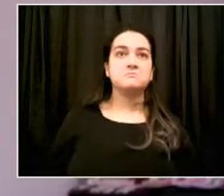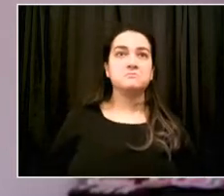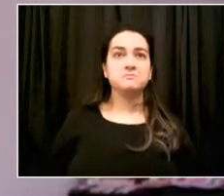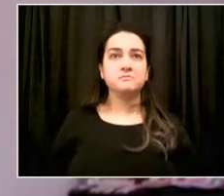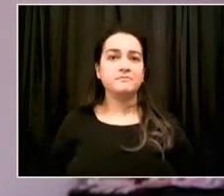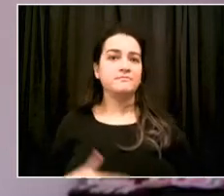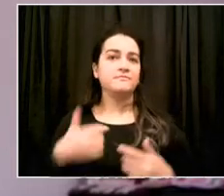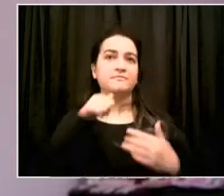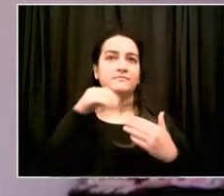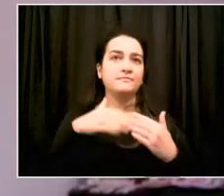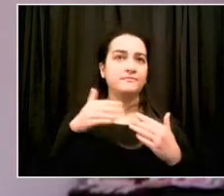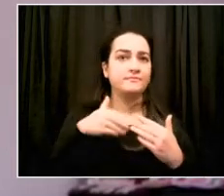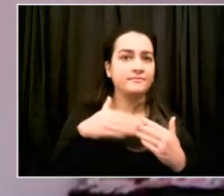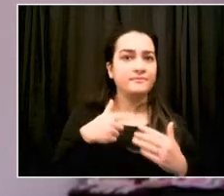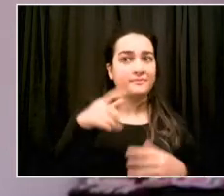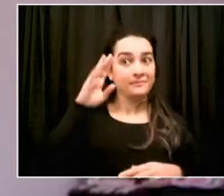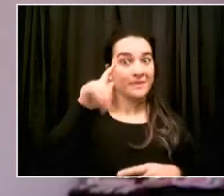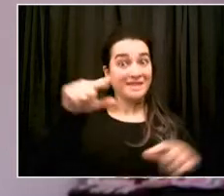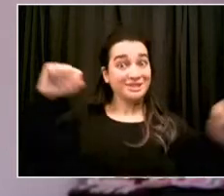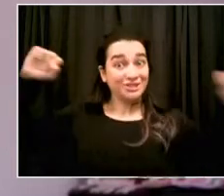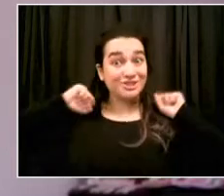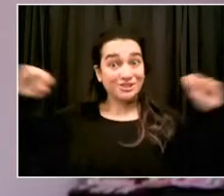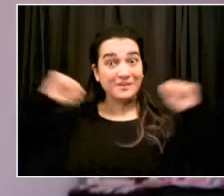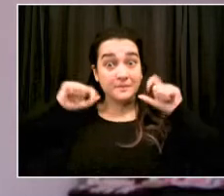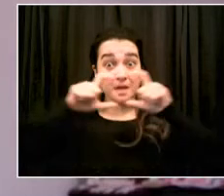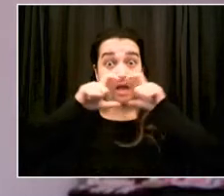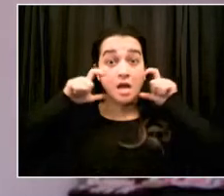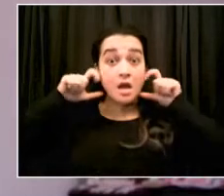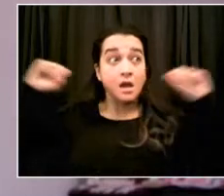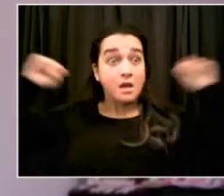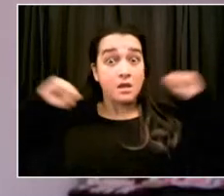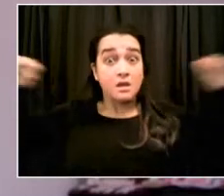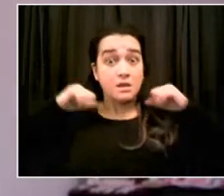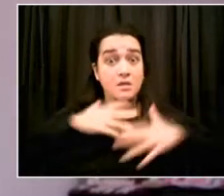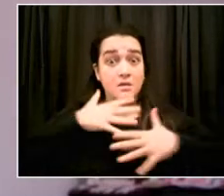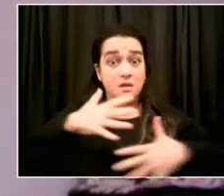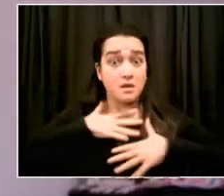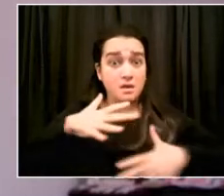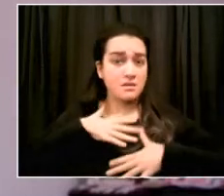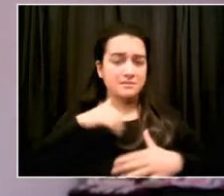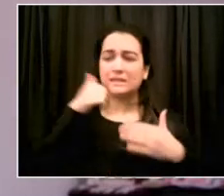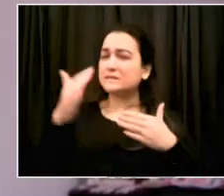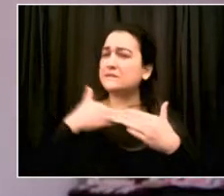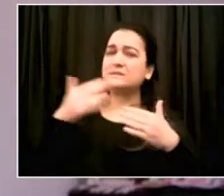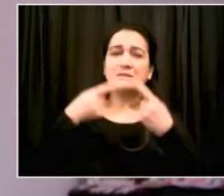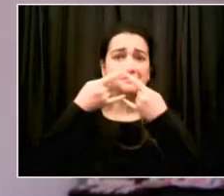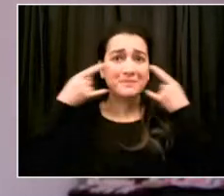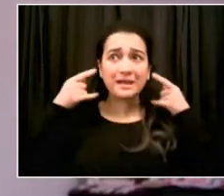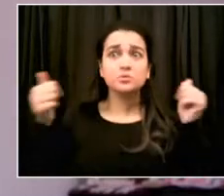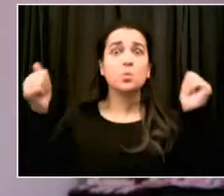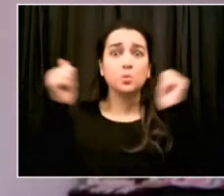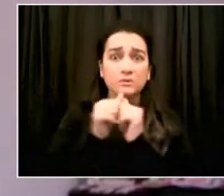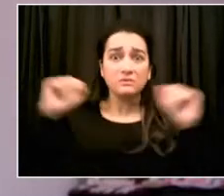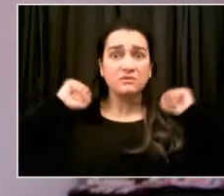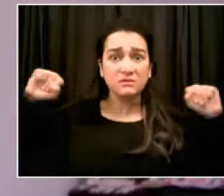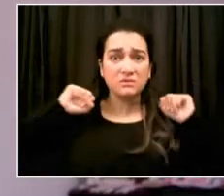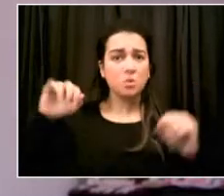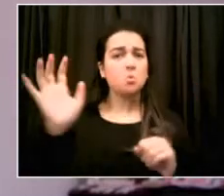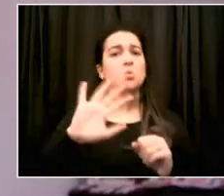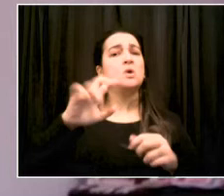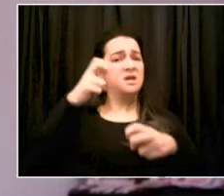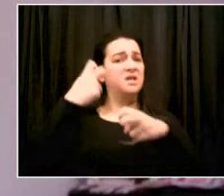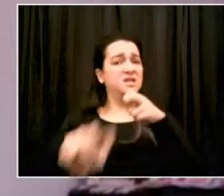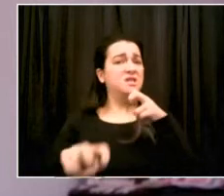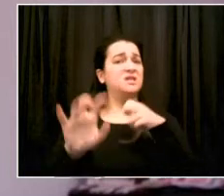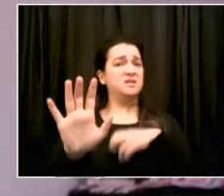one's mask or face covering. And also it's one where it's more likely for the mask or face covering to become